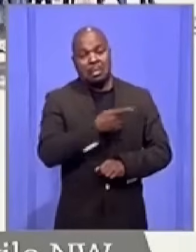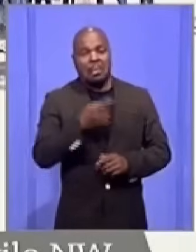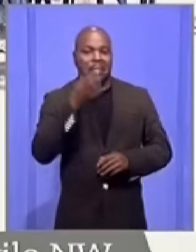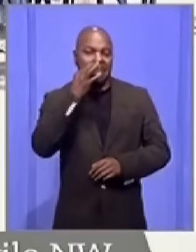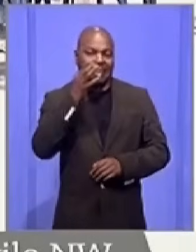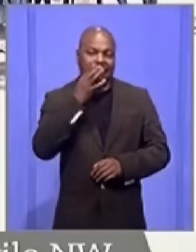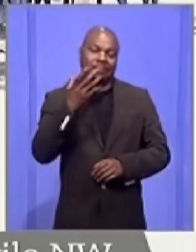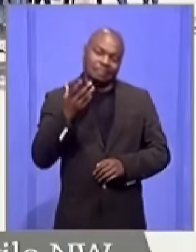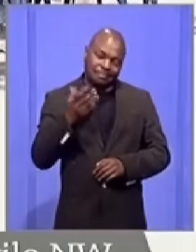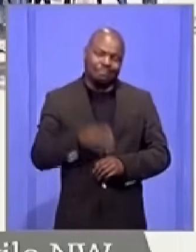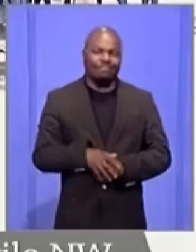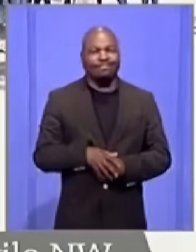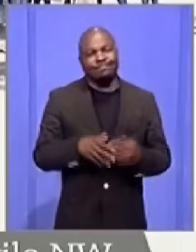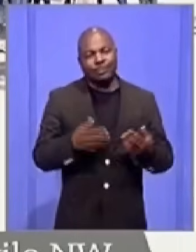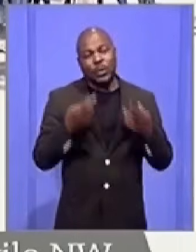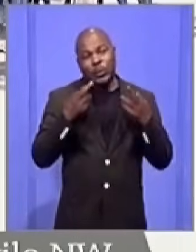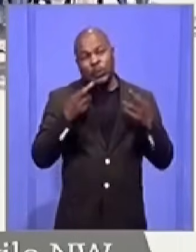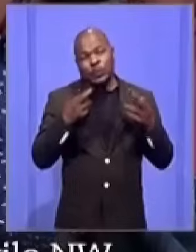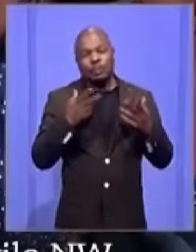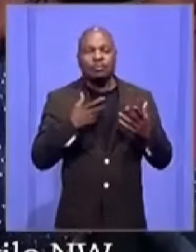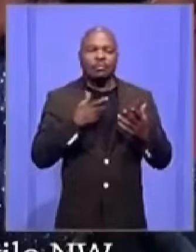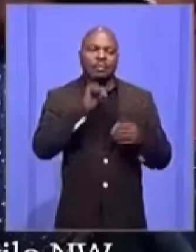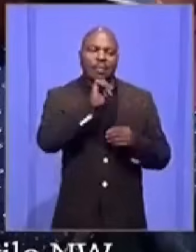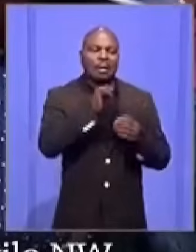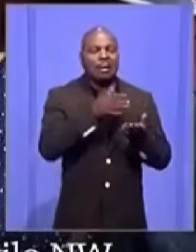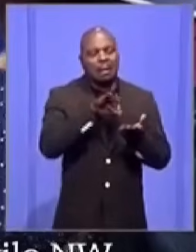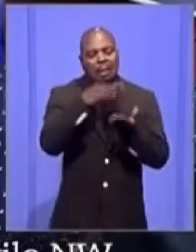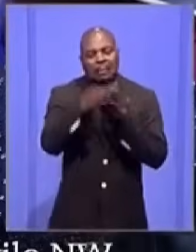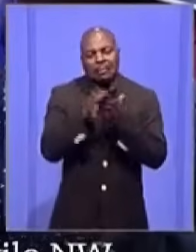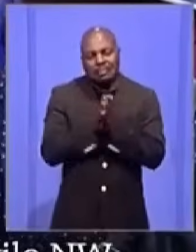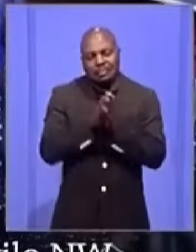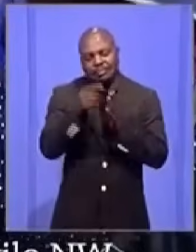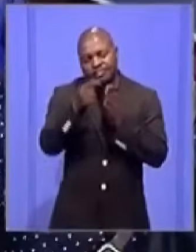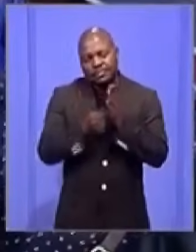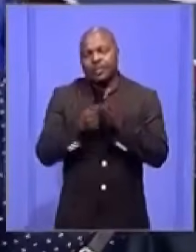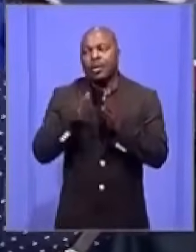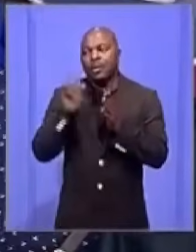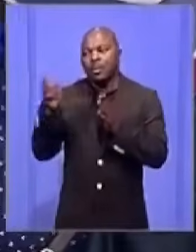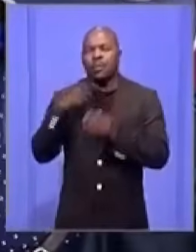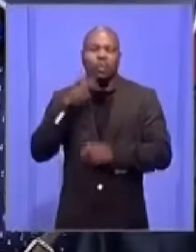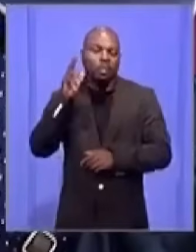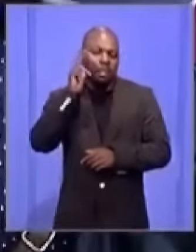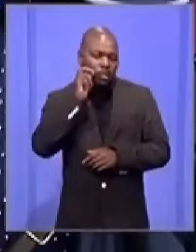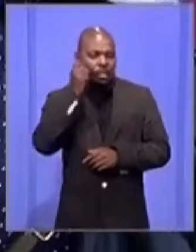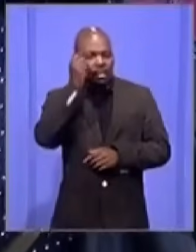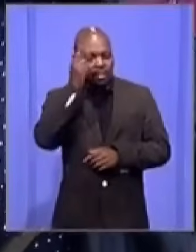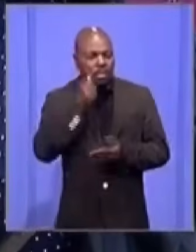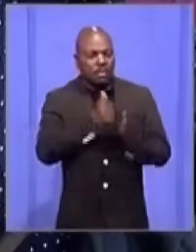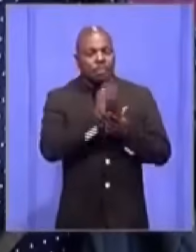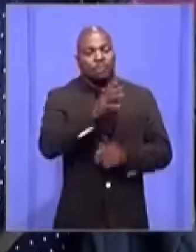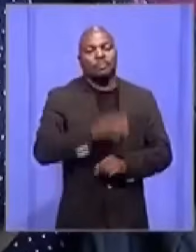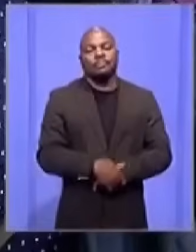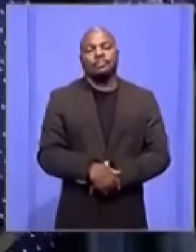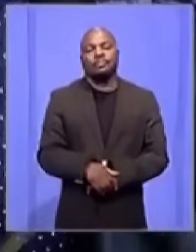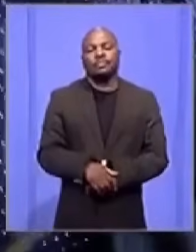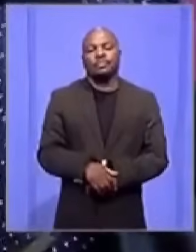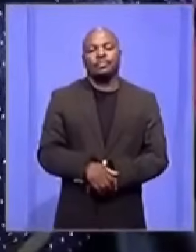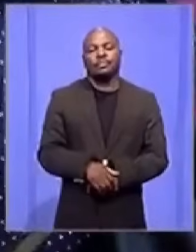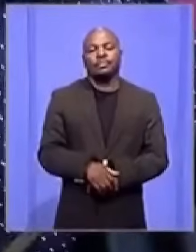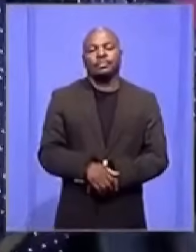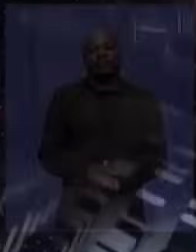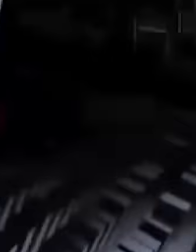bana le tsholofelo ya gore dikopo tsa bone di tla sekegelwa tsebe ka geso ke ipopele SABC news Mahikeng